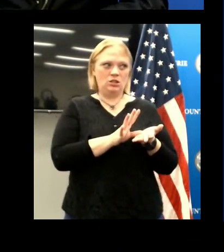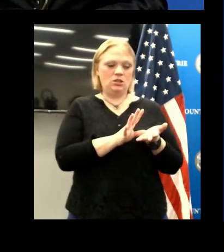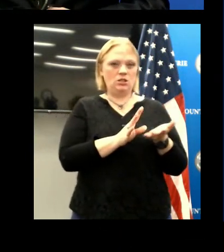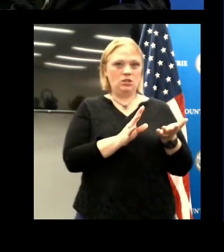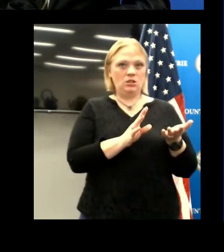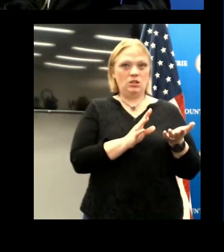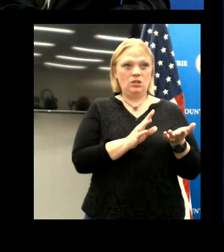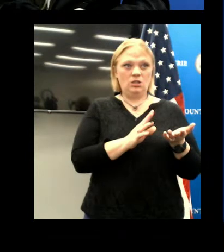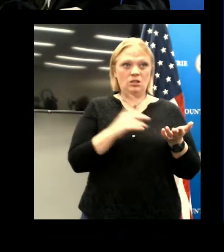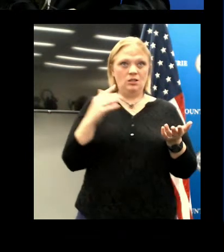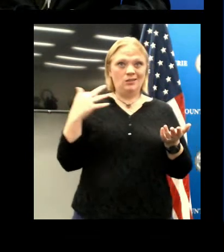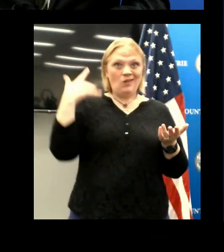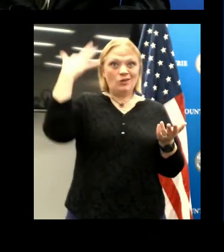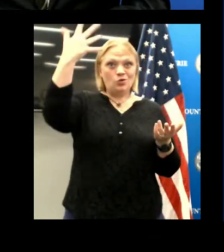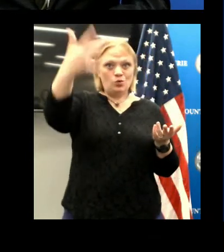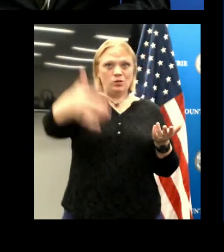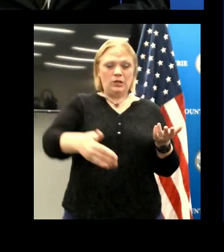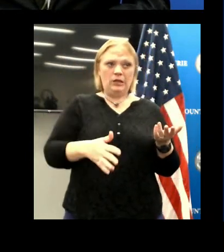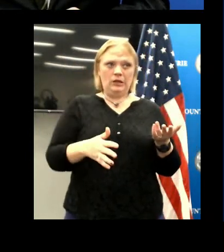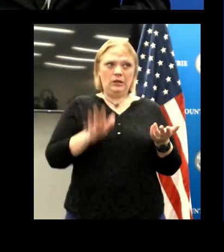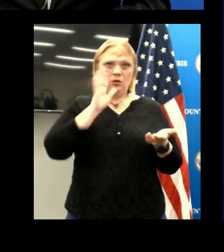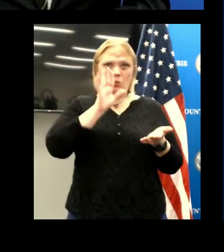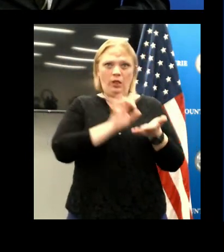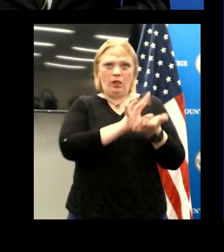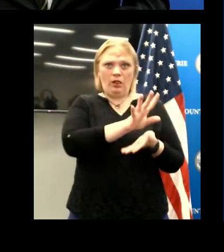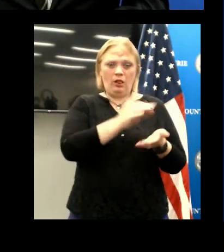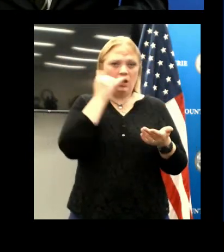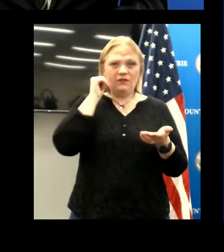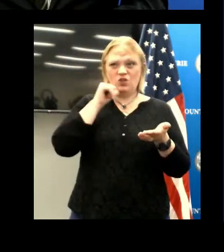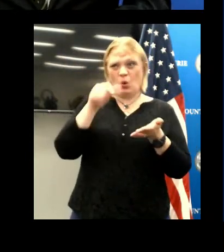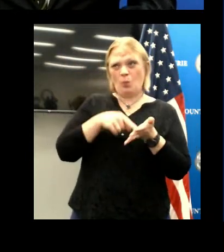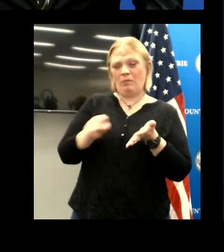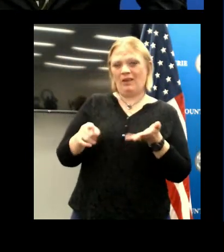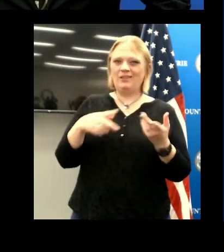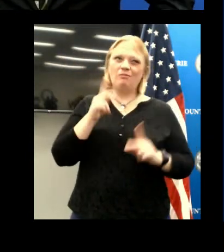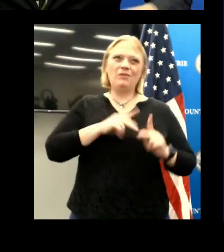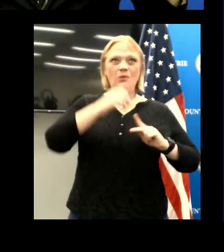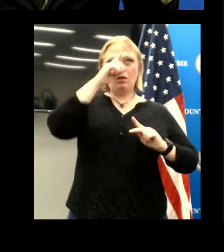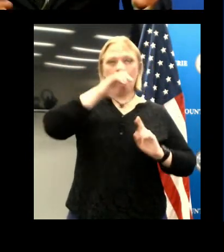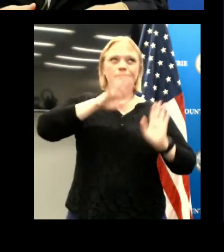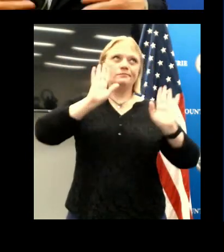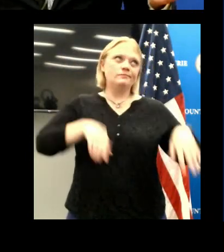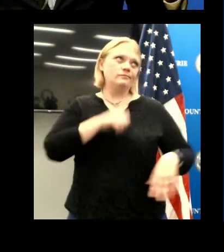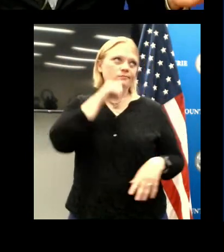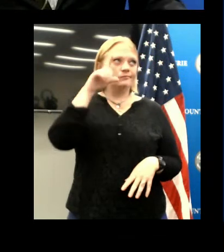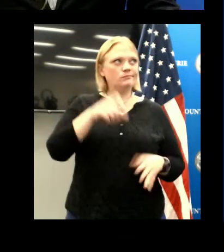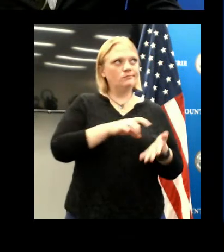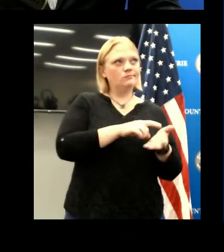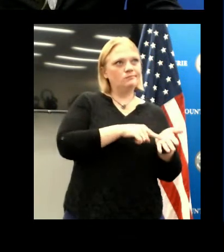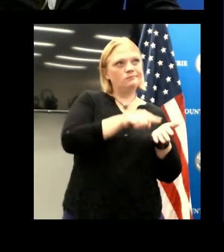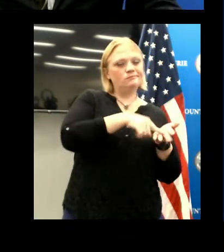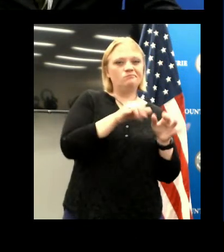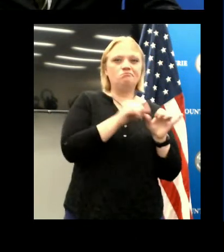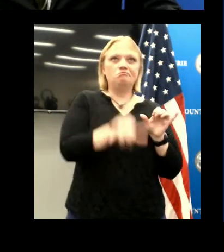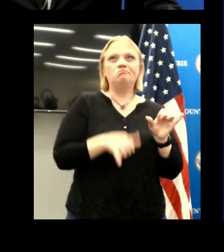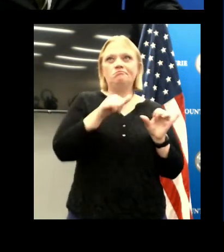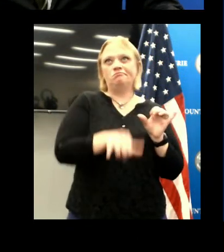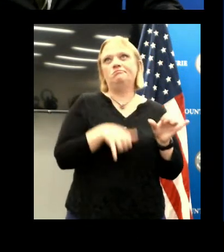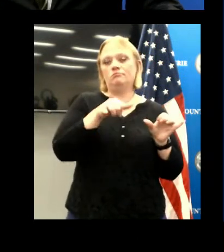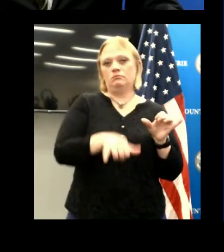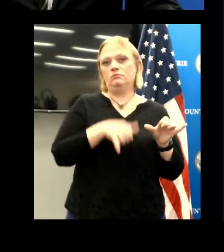Eventually they're going to evict you if you do not pay. People seem to think that I'm never going to have to pay and I can stay in